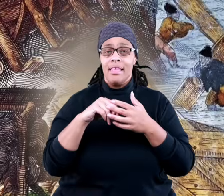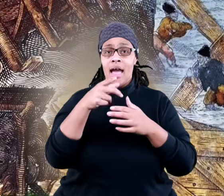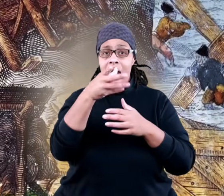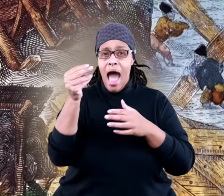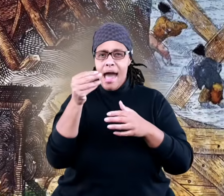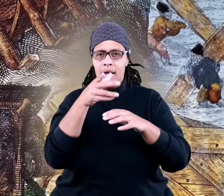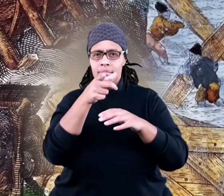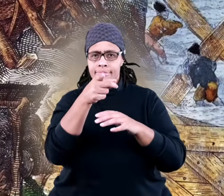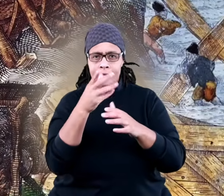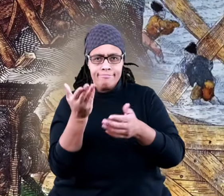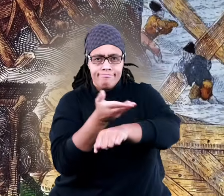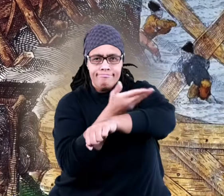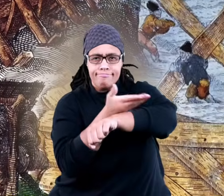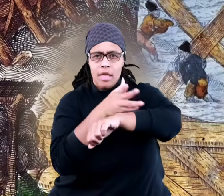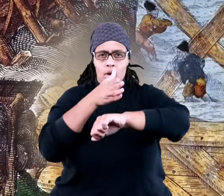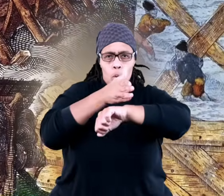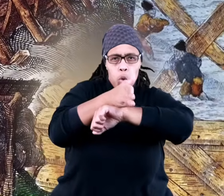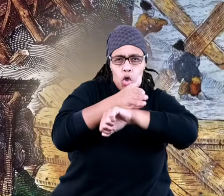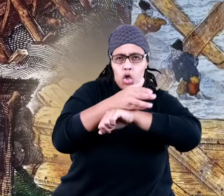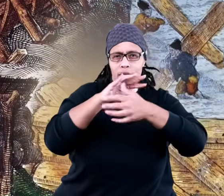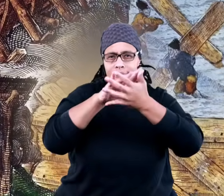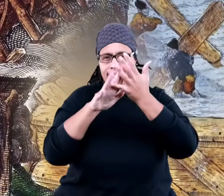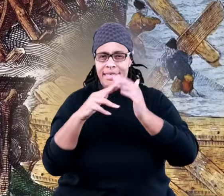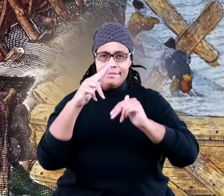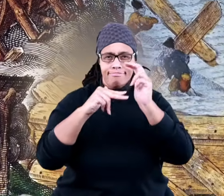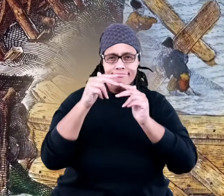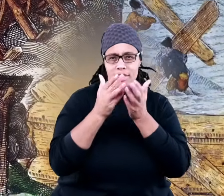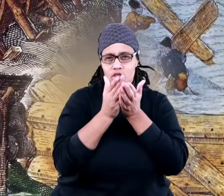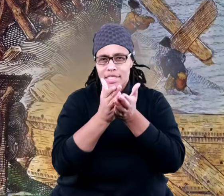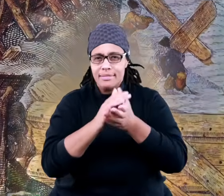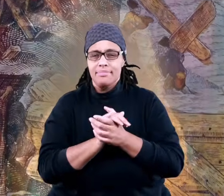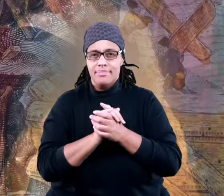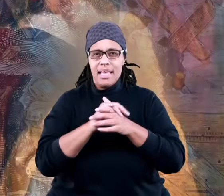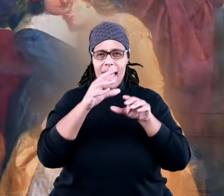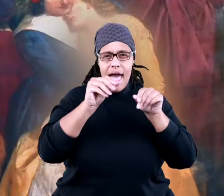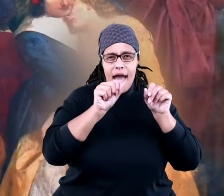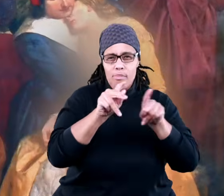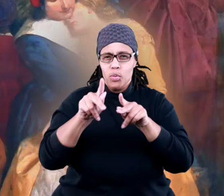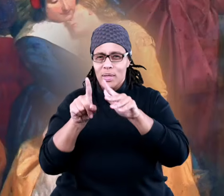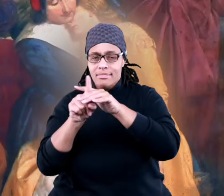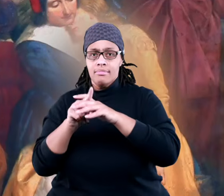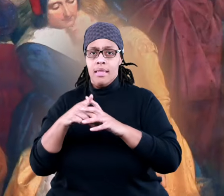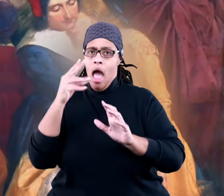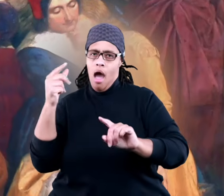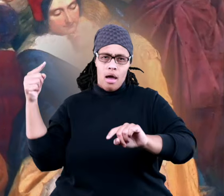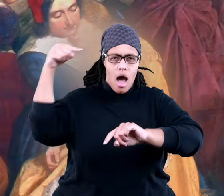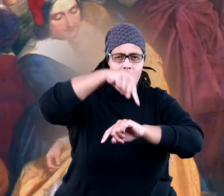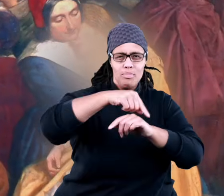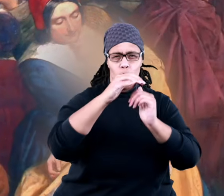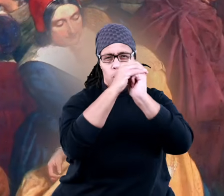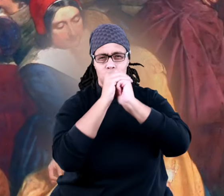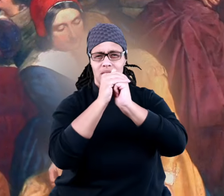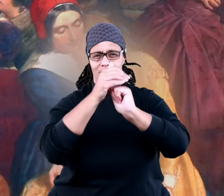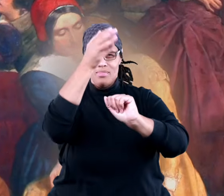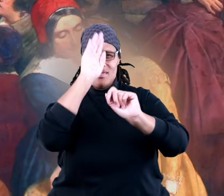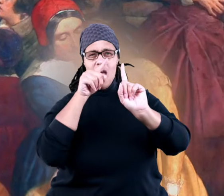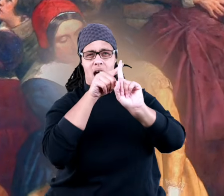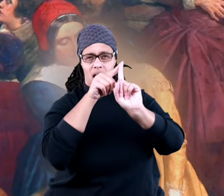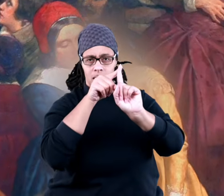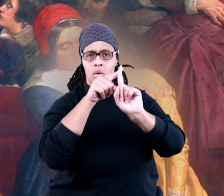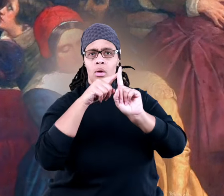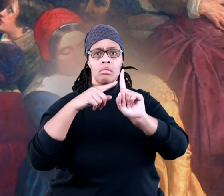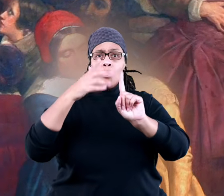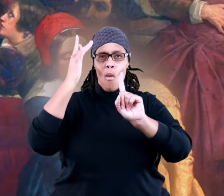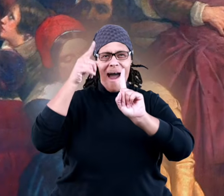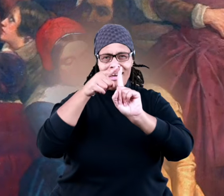and harvest timber for shipbuilding and develop their economic opportunities. They also came to worship God according